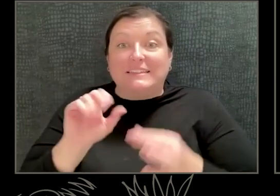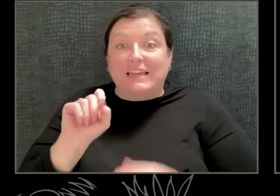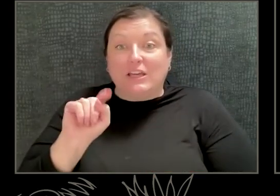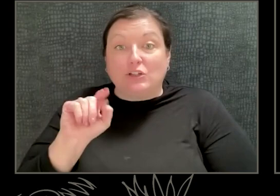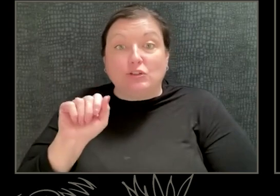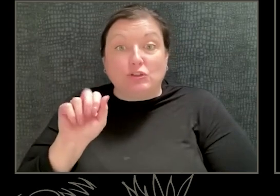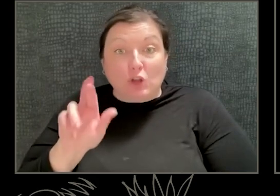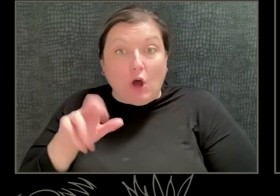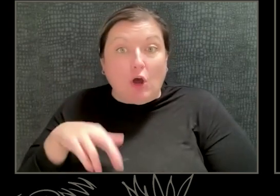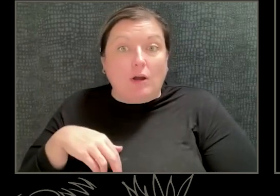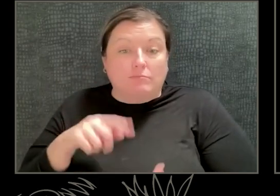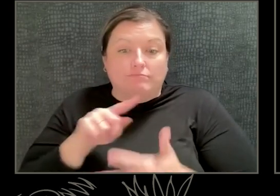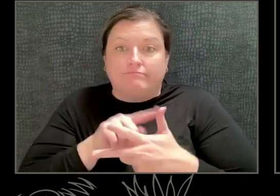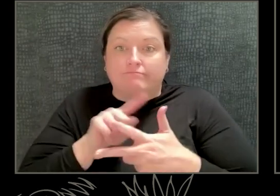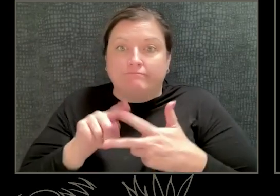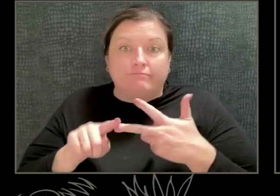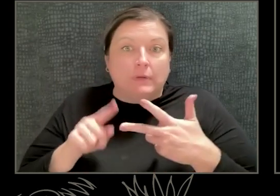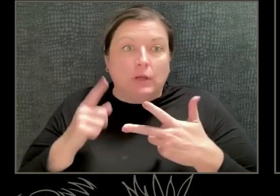Those work,